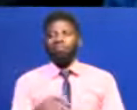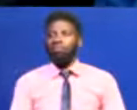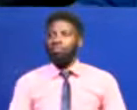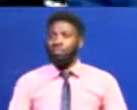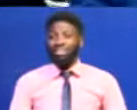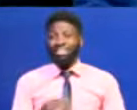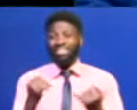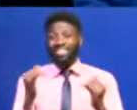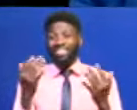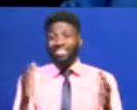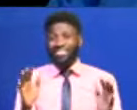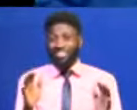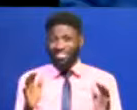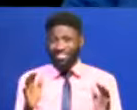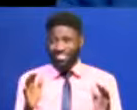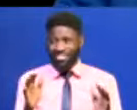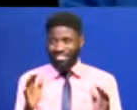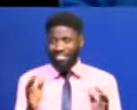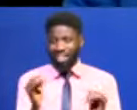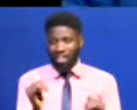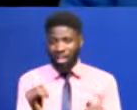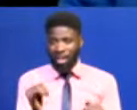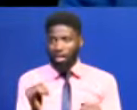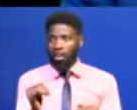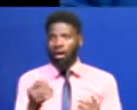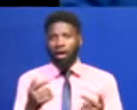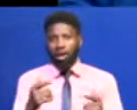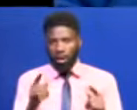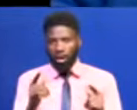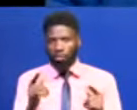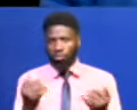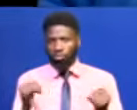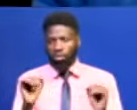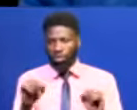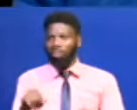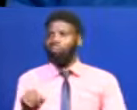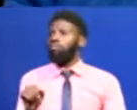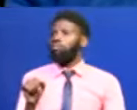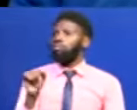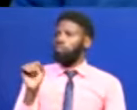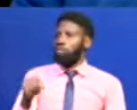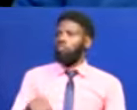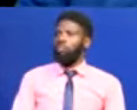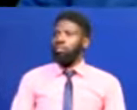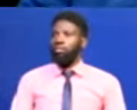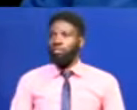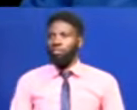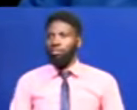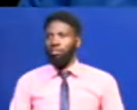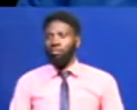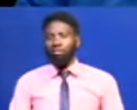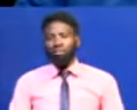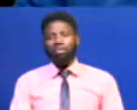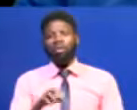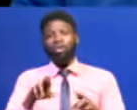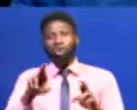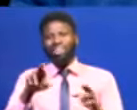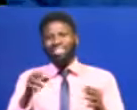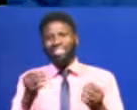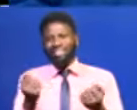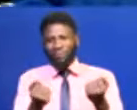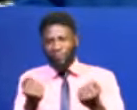Have you tried the route? Not yet. Are you allowed to try the route? Yes. Okay. And Reiki. Yeah. Yeah? So when are you going to do